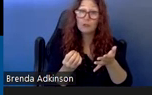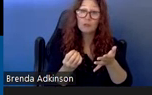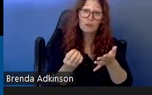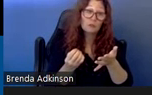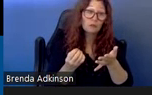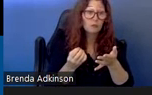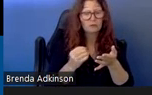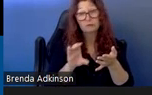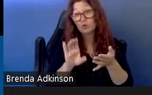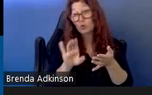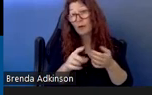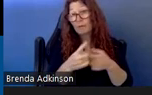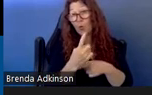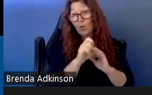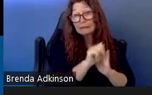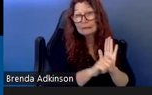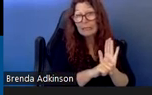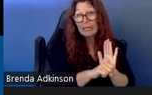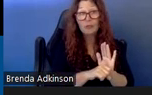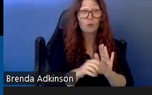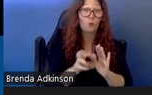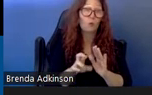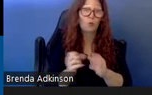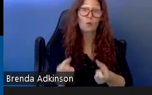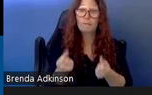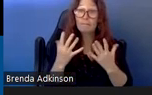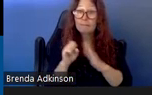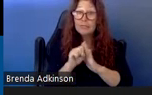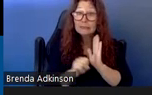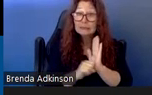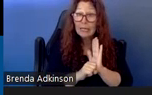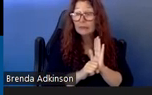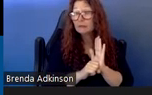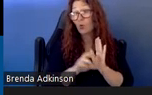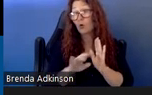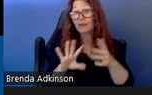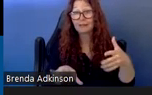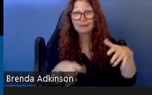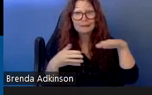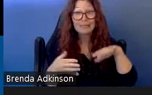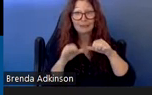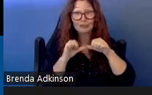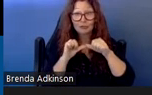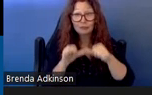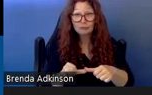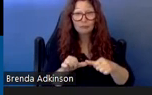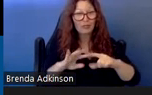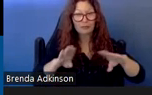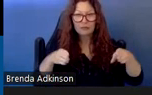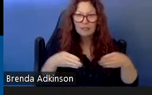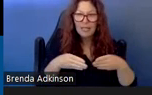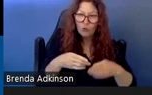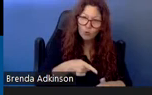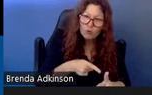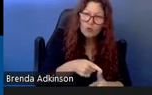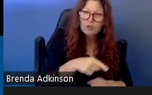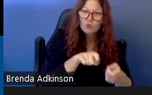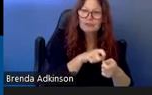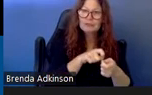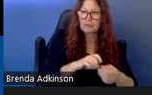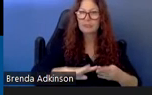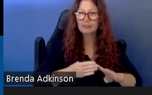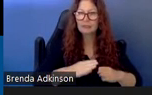by multiple states, or as the disaster progresses, we can even go down to counties. So that's